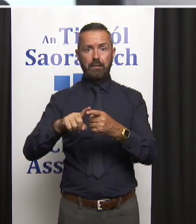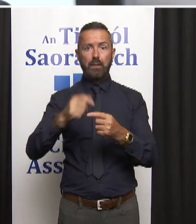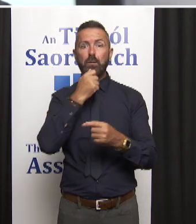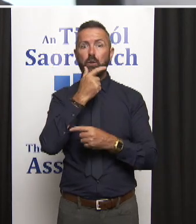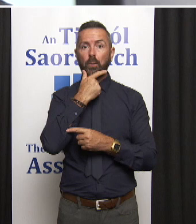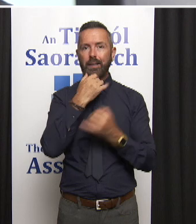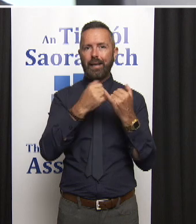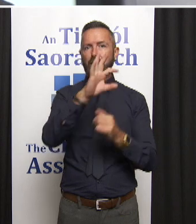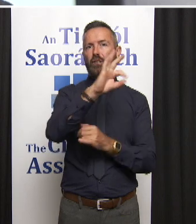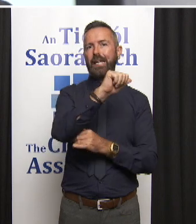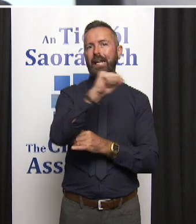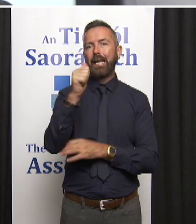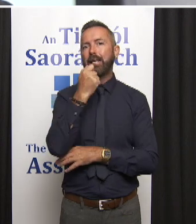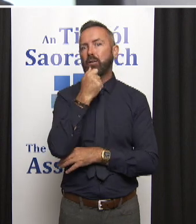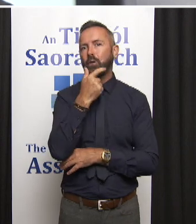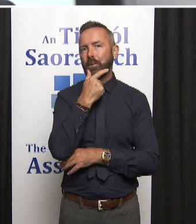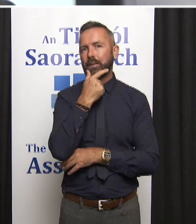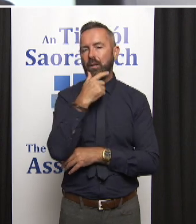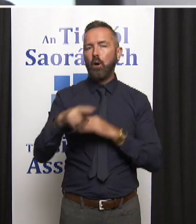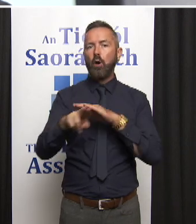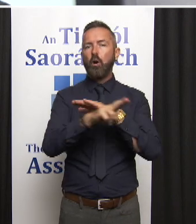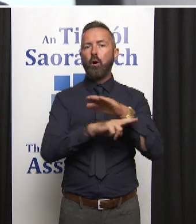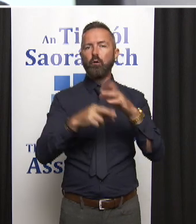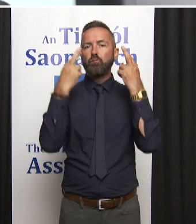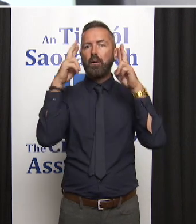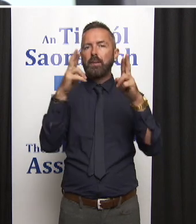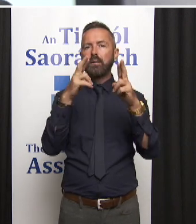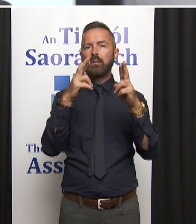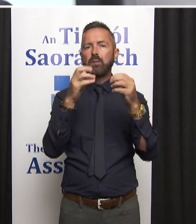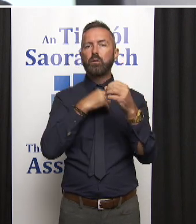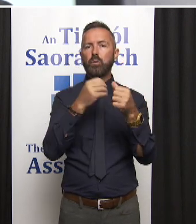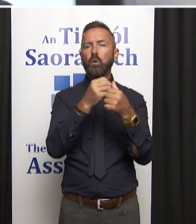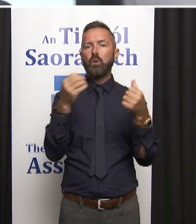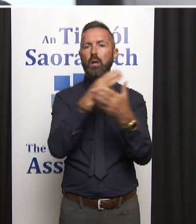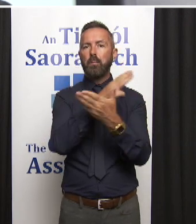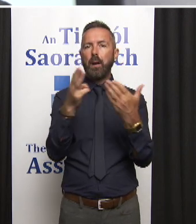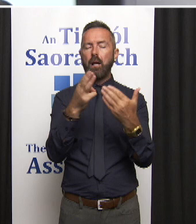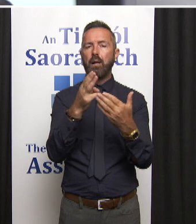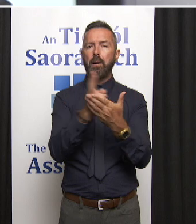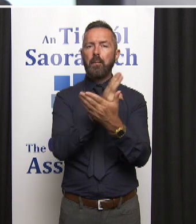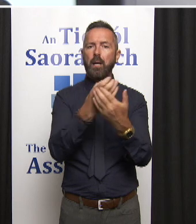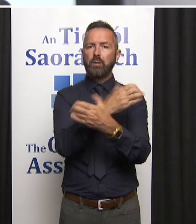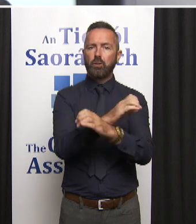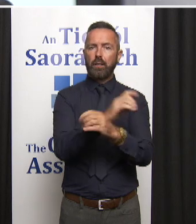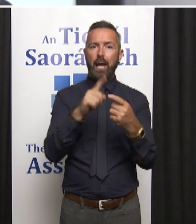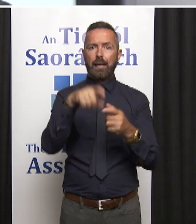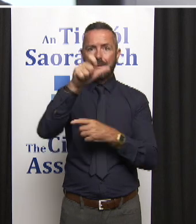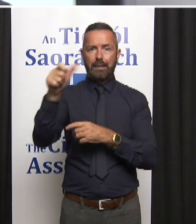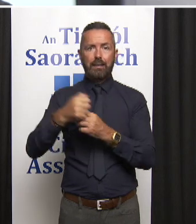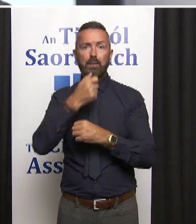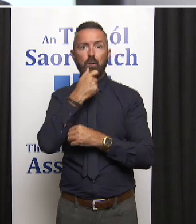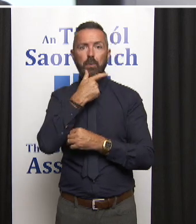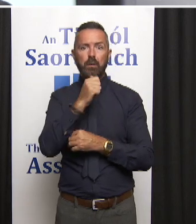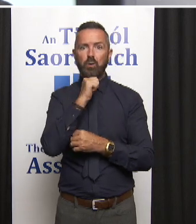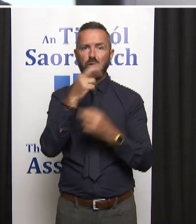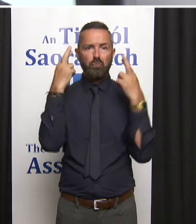Dublin, are underrepresented in comparison to other parts of the country, and citizens in the City of Dublin are underrepresented in comparison